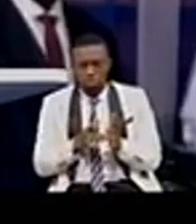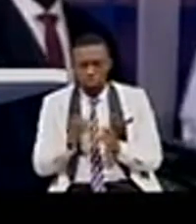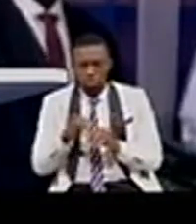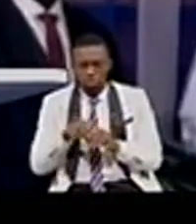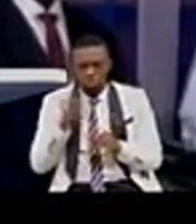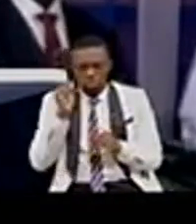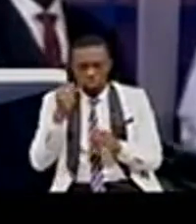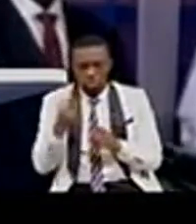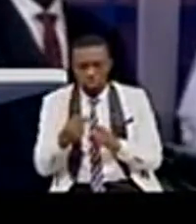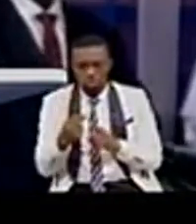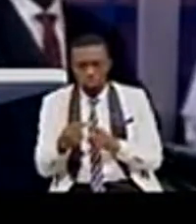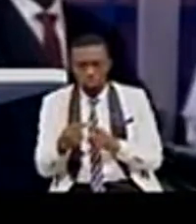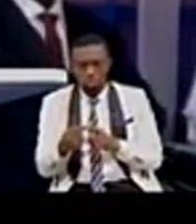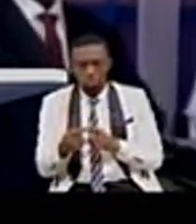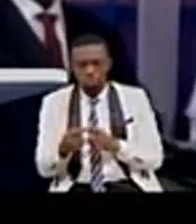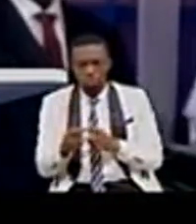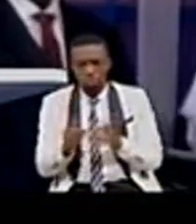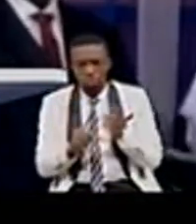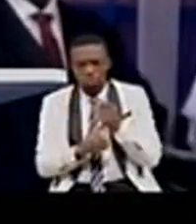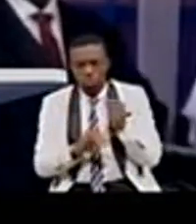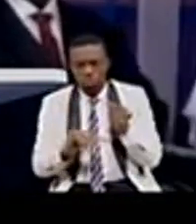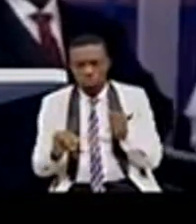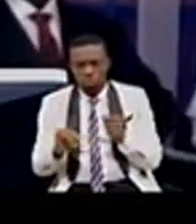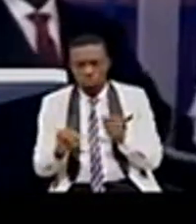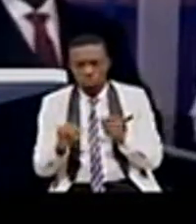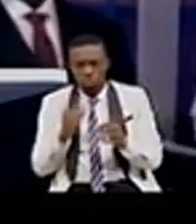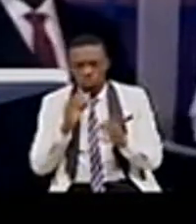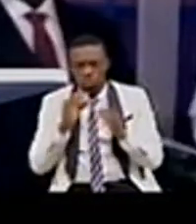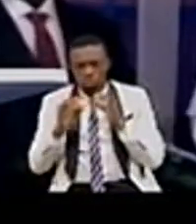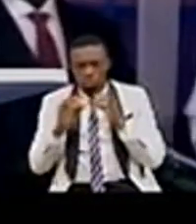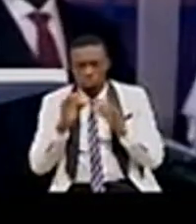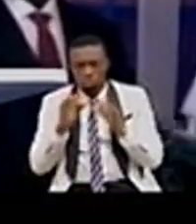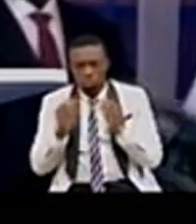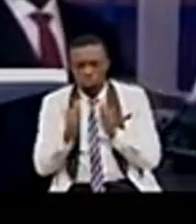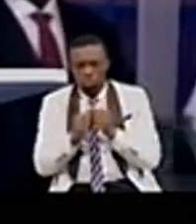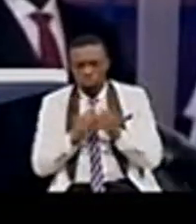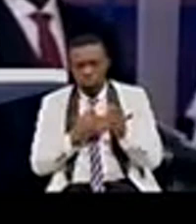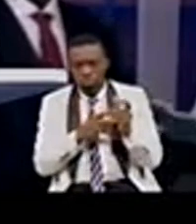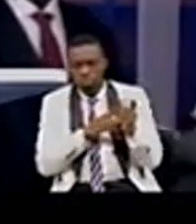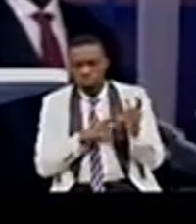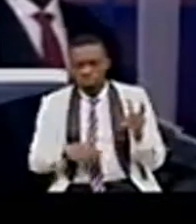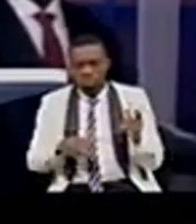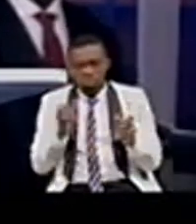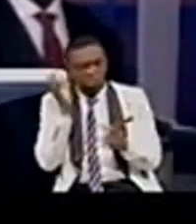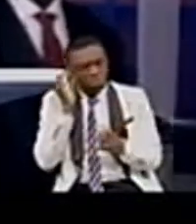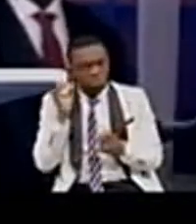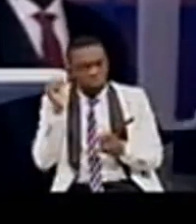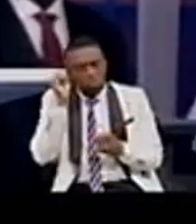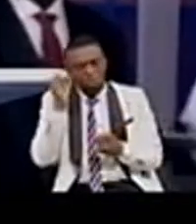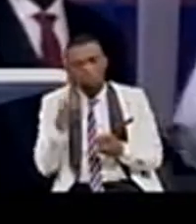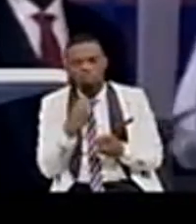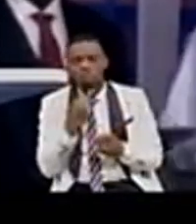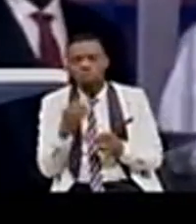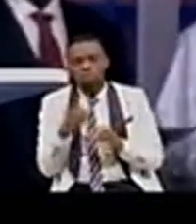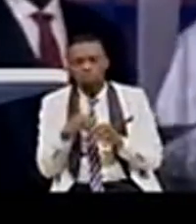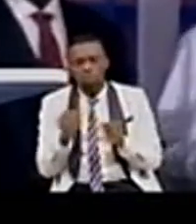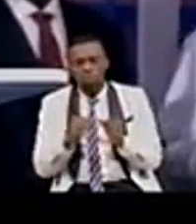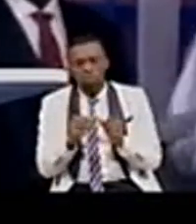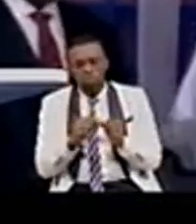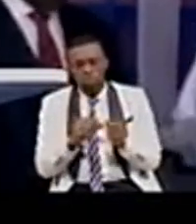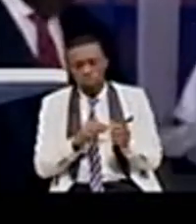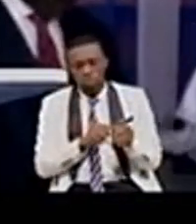word, holding communion with my Lord, hearing his voice in every